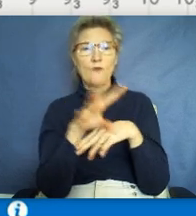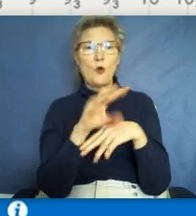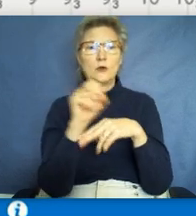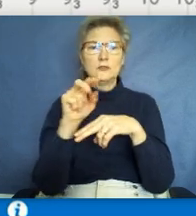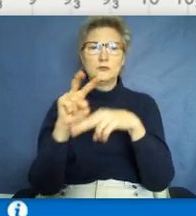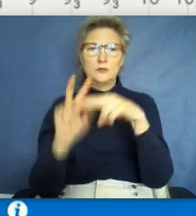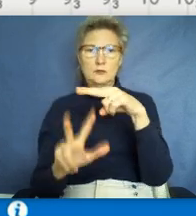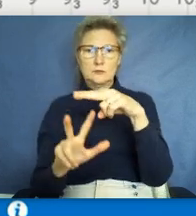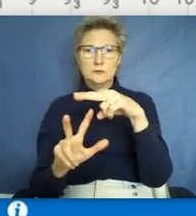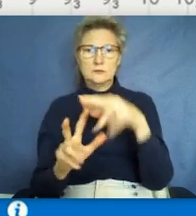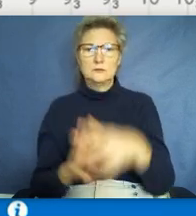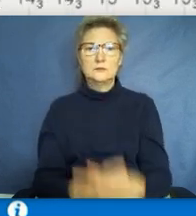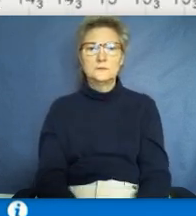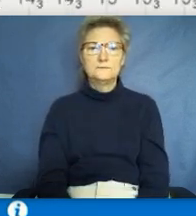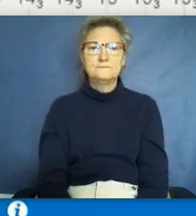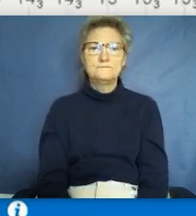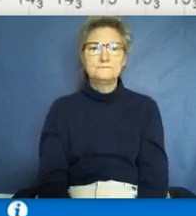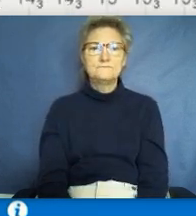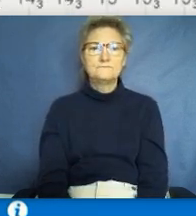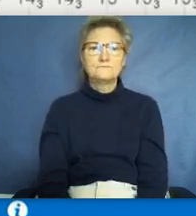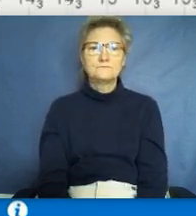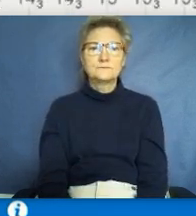and 2/3.